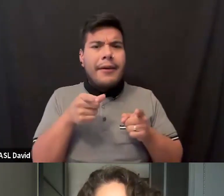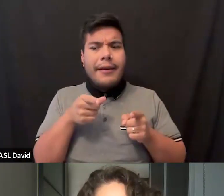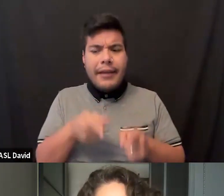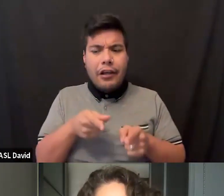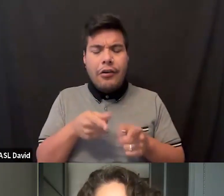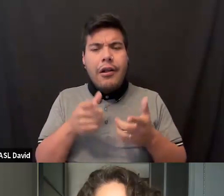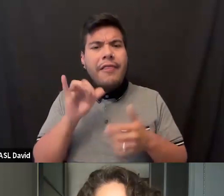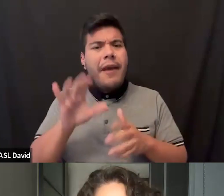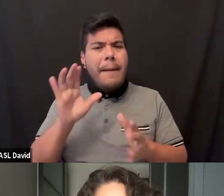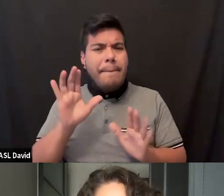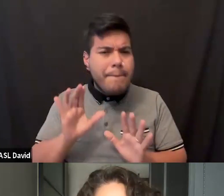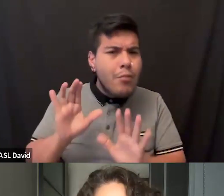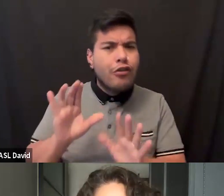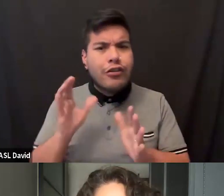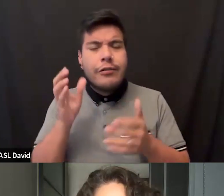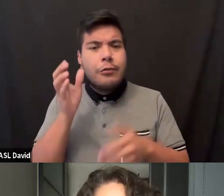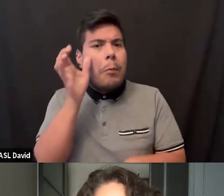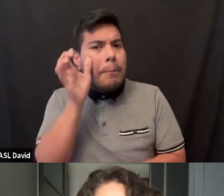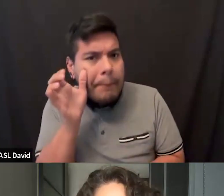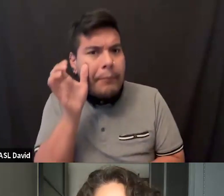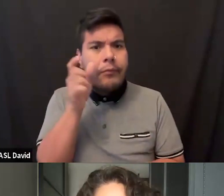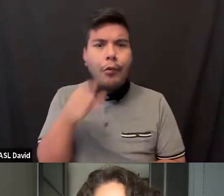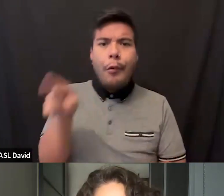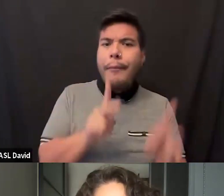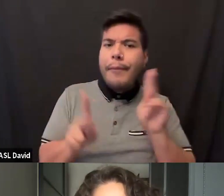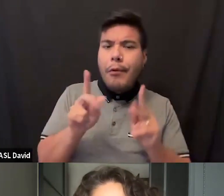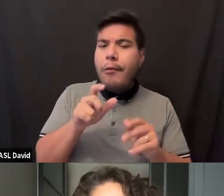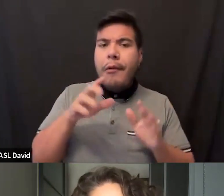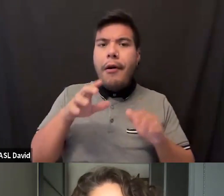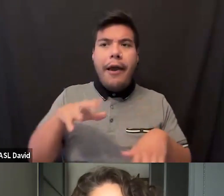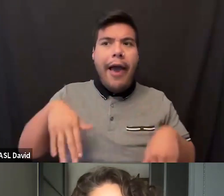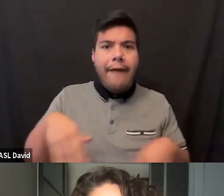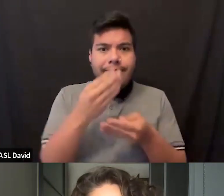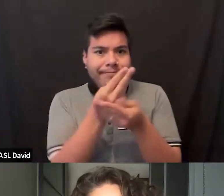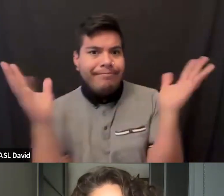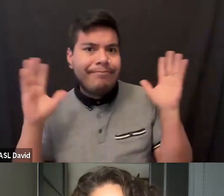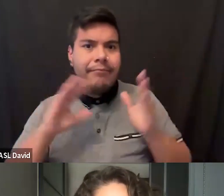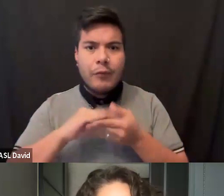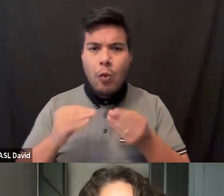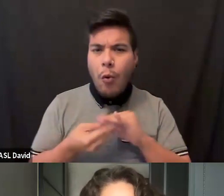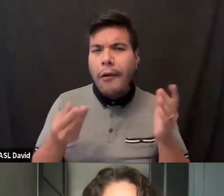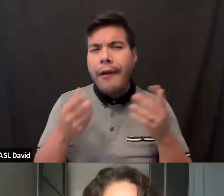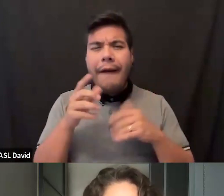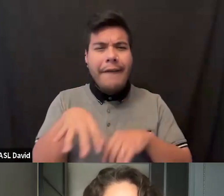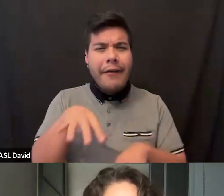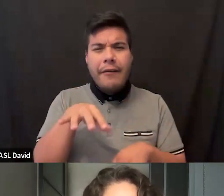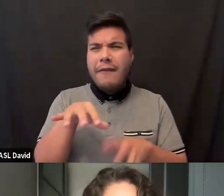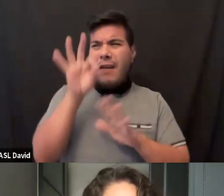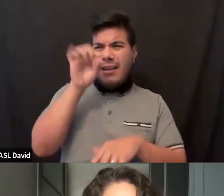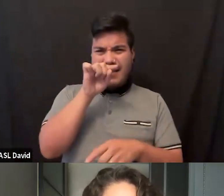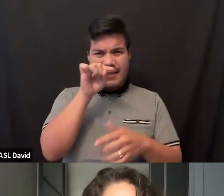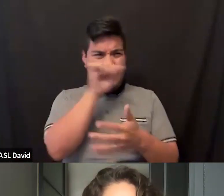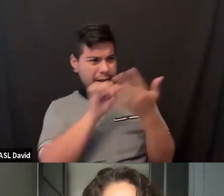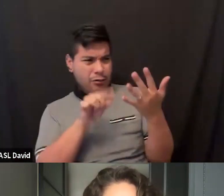sort of listen to those who haven't gotten to tell their story kind of play into finding the women that you chose here who